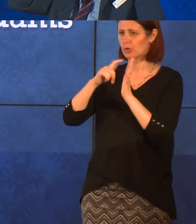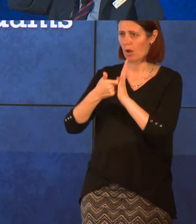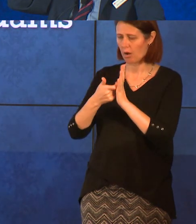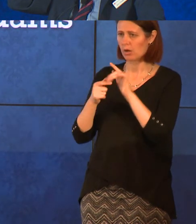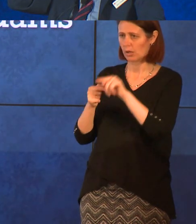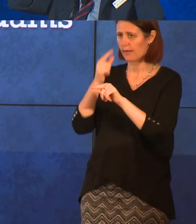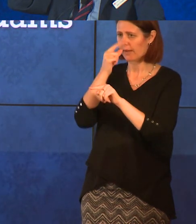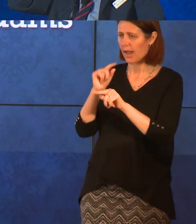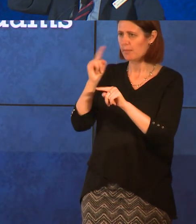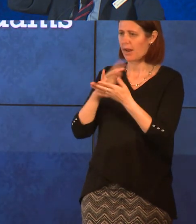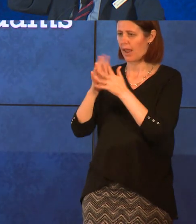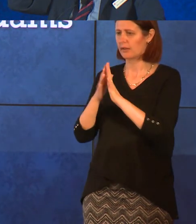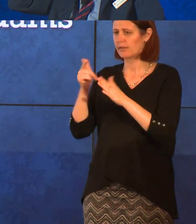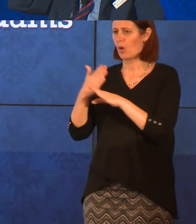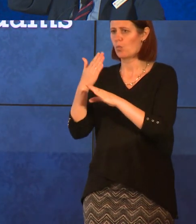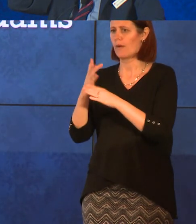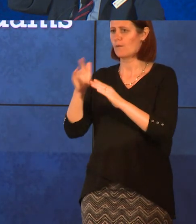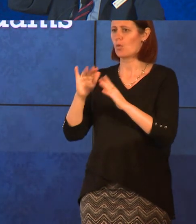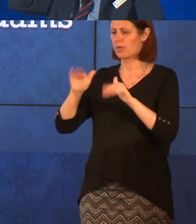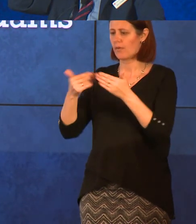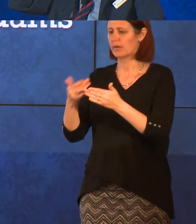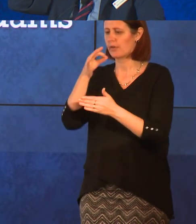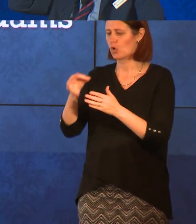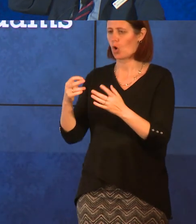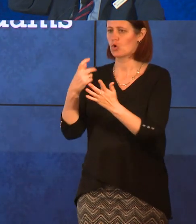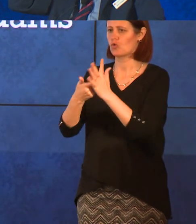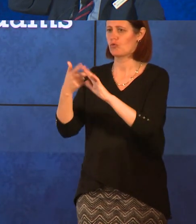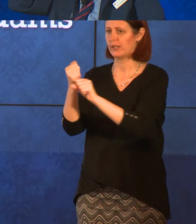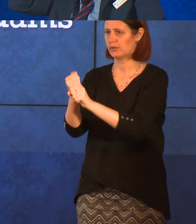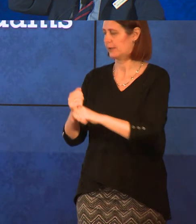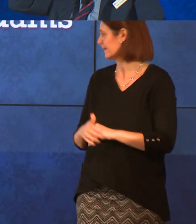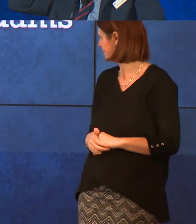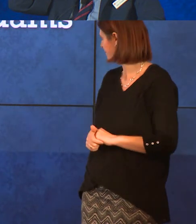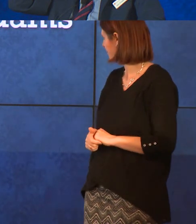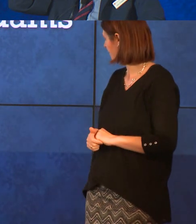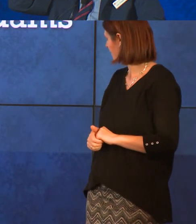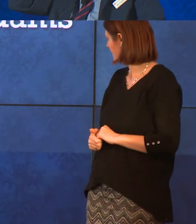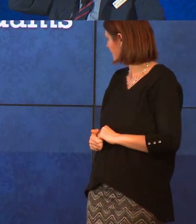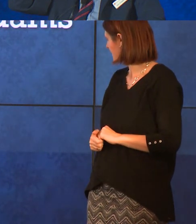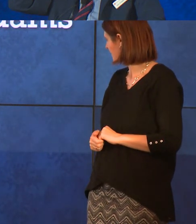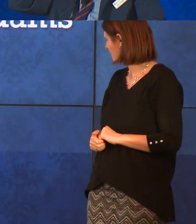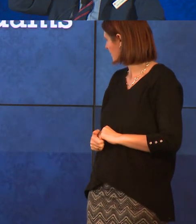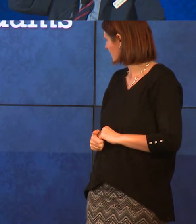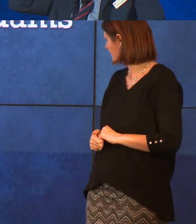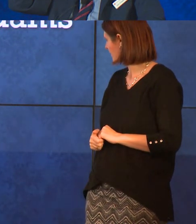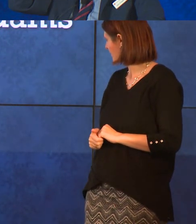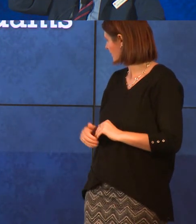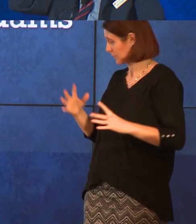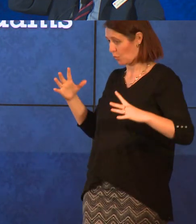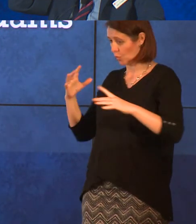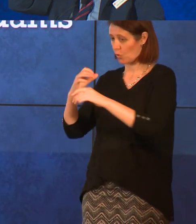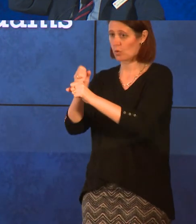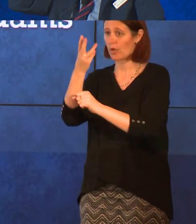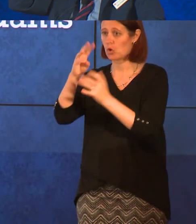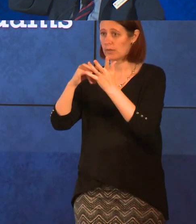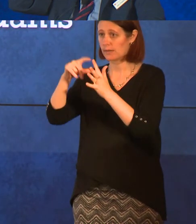for providers that are not registered? If you can try and bring your question, the answer to this question down to 30 seconds, if